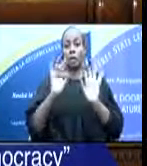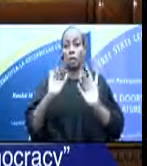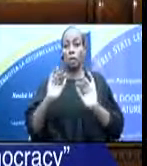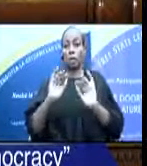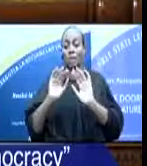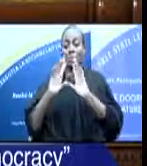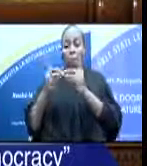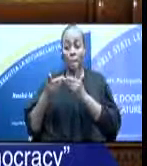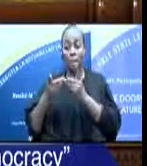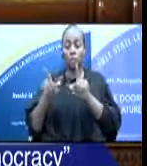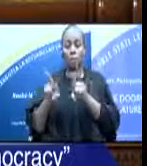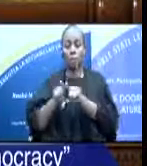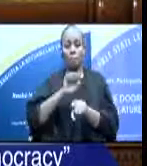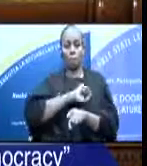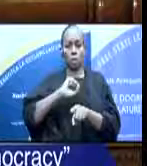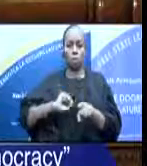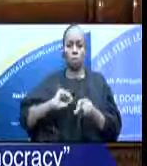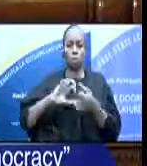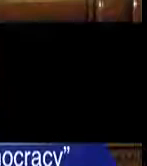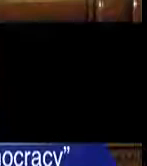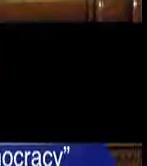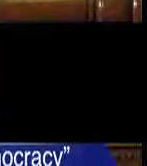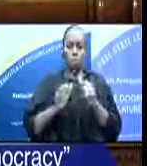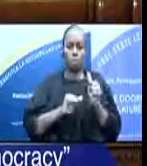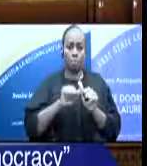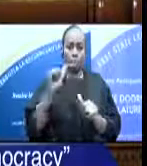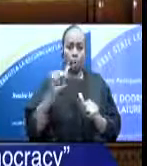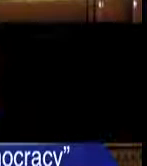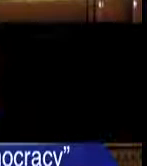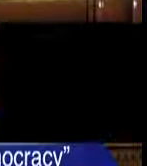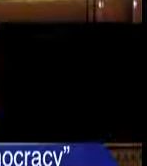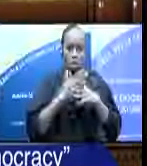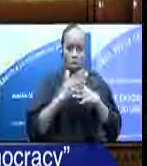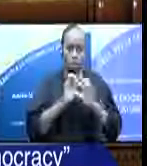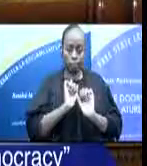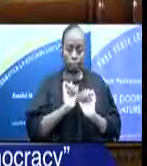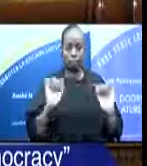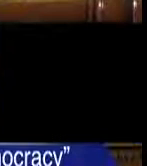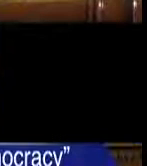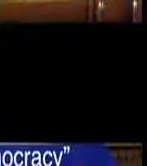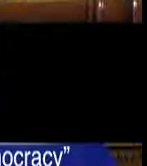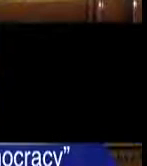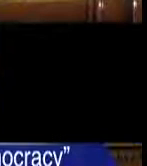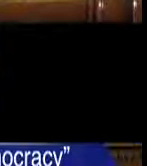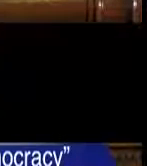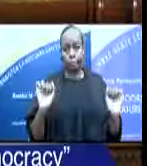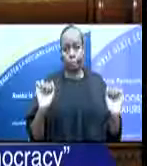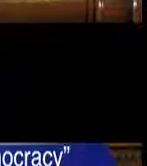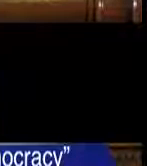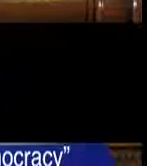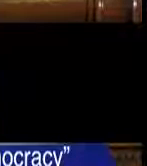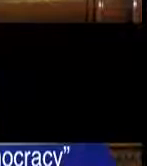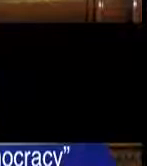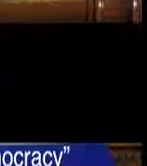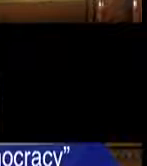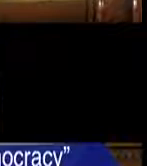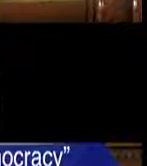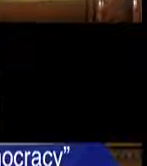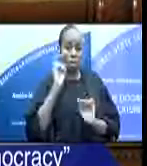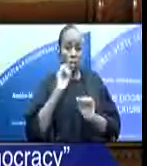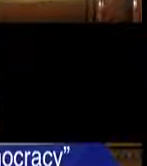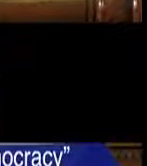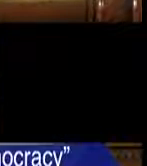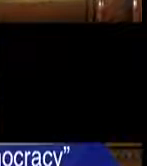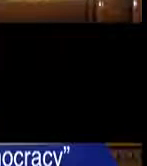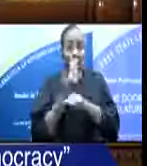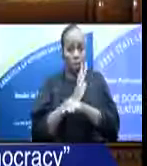and officials are clearly doing their best to solve the hiccups that are heard about in the media. Please, Honourable